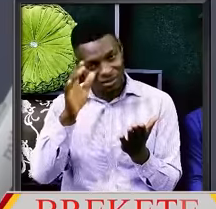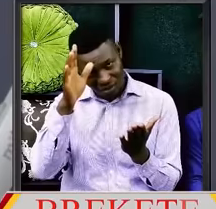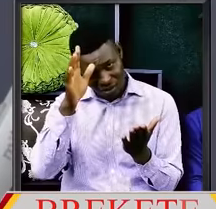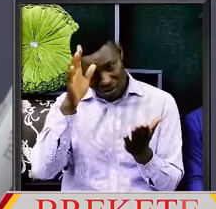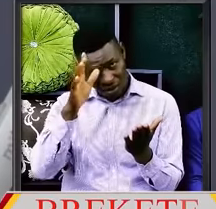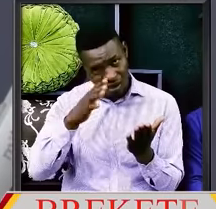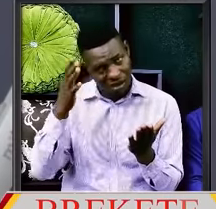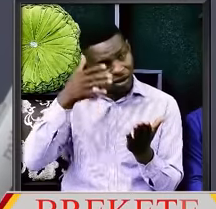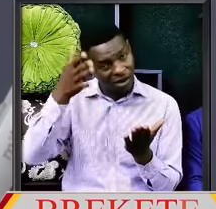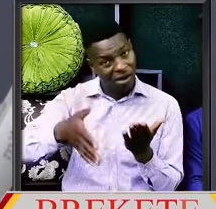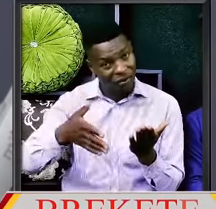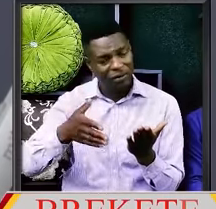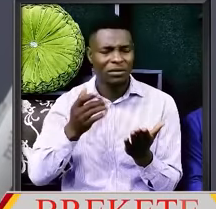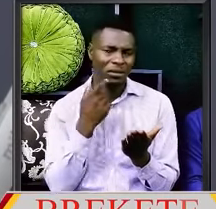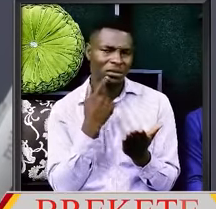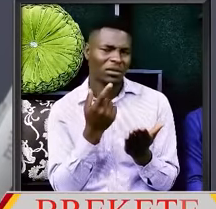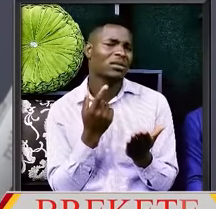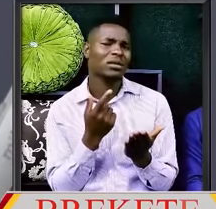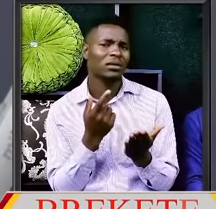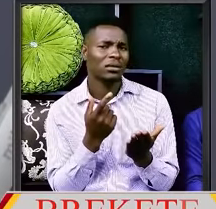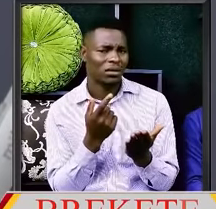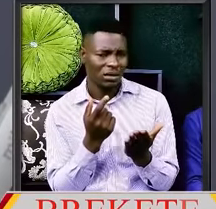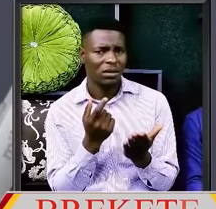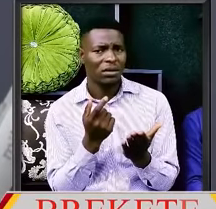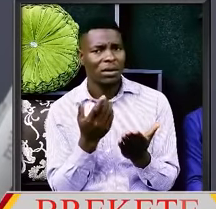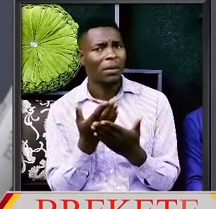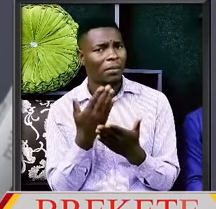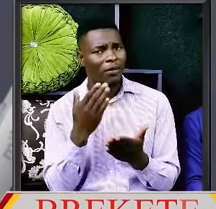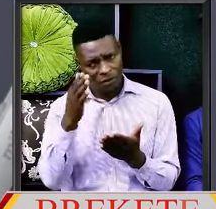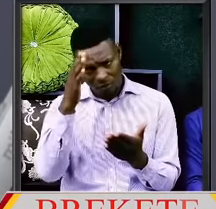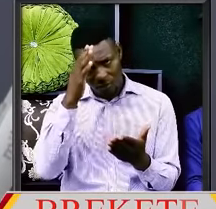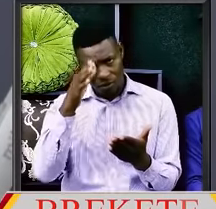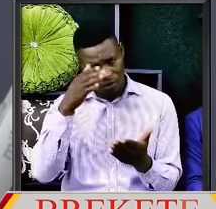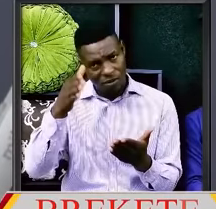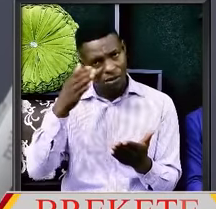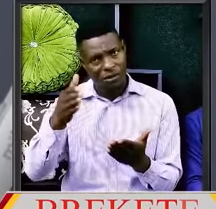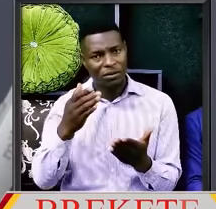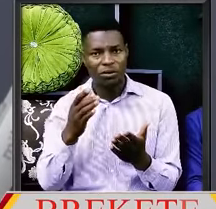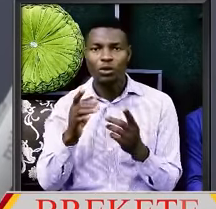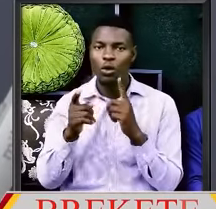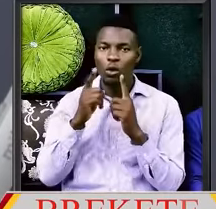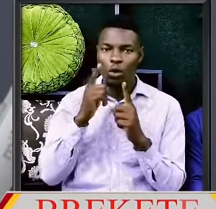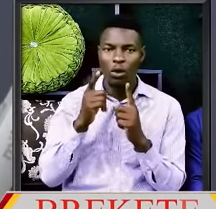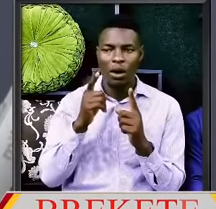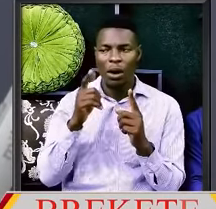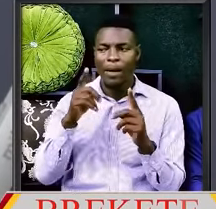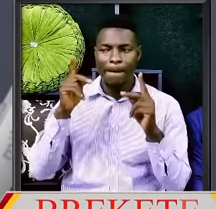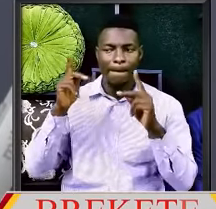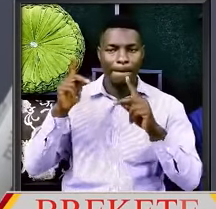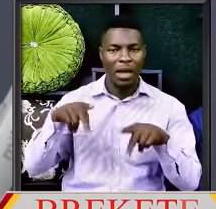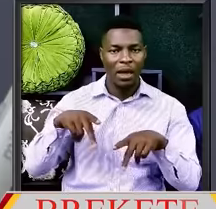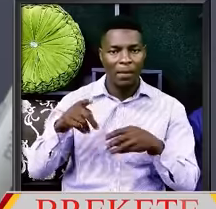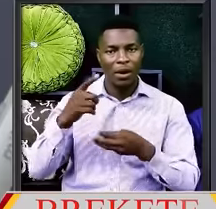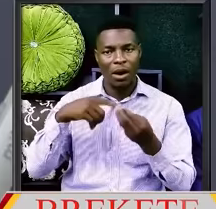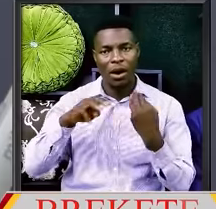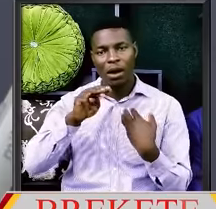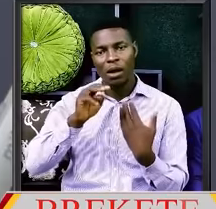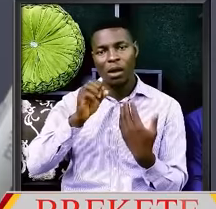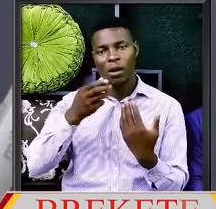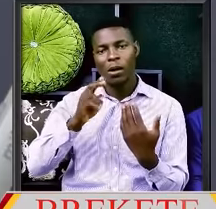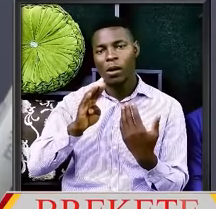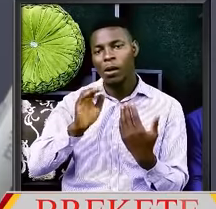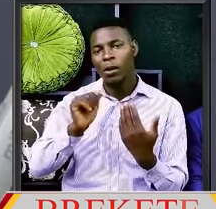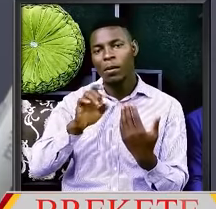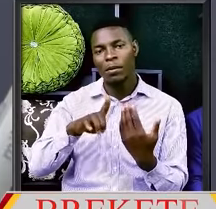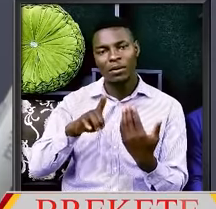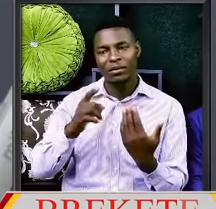saying. Now the grandfather talk say, and before the grandfather talk, now people where they around Mohbad’s. Now then call the father tell